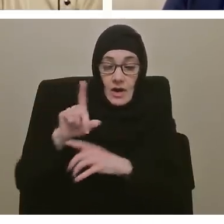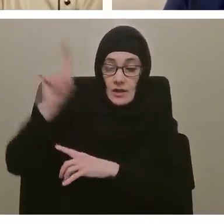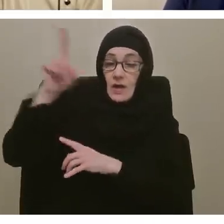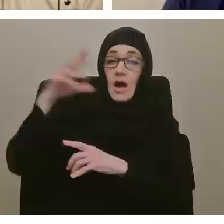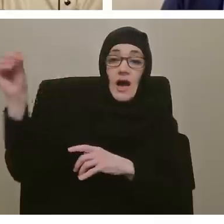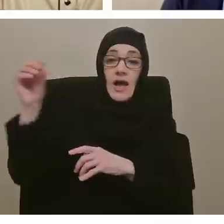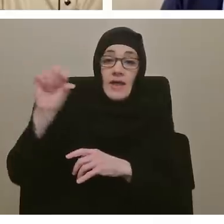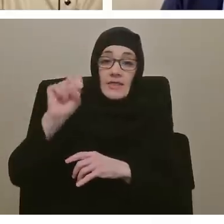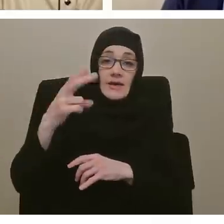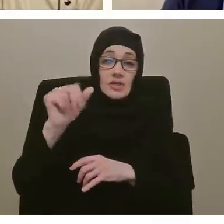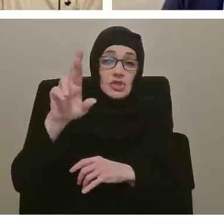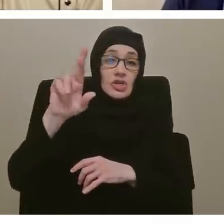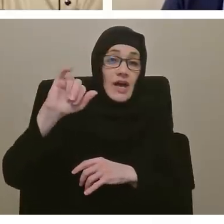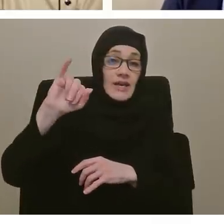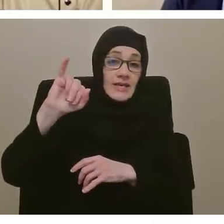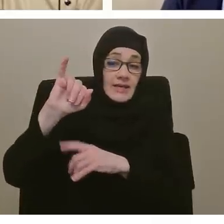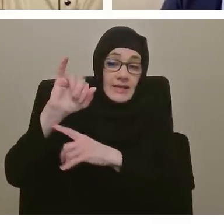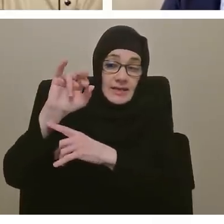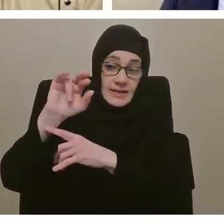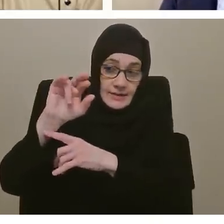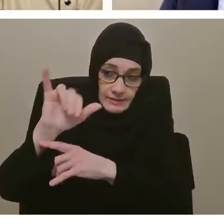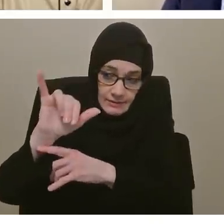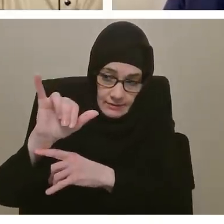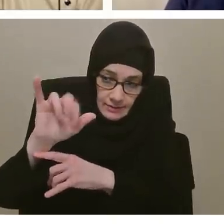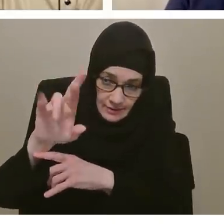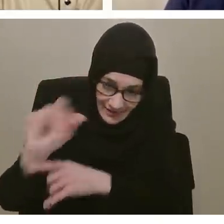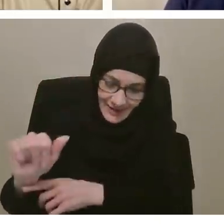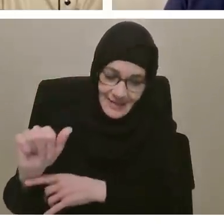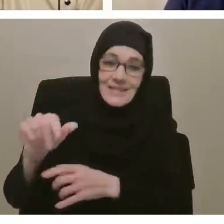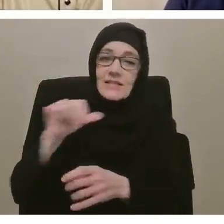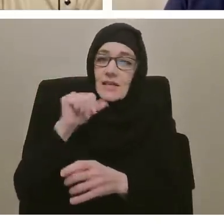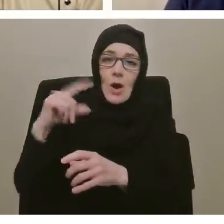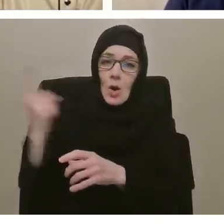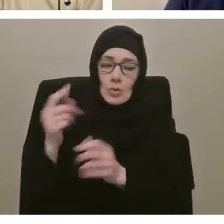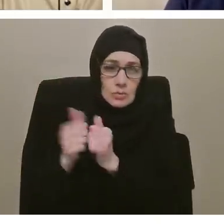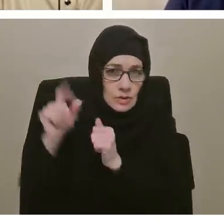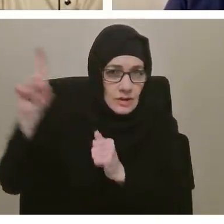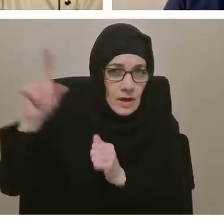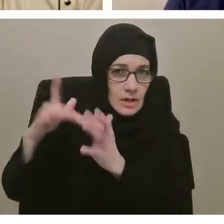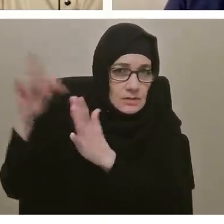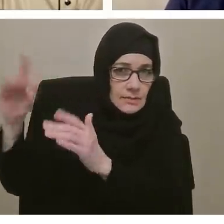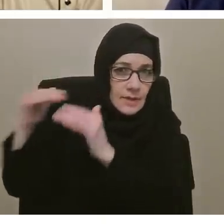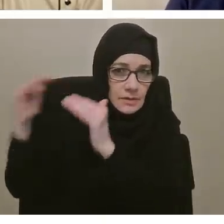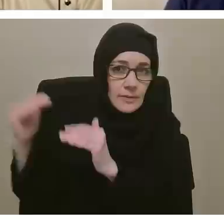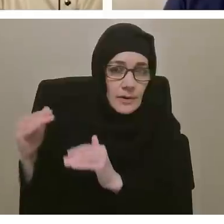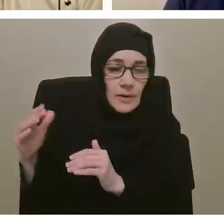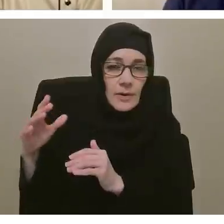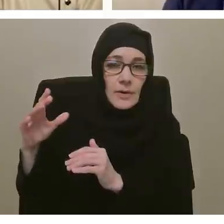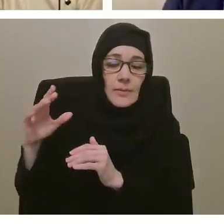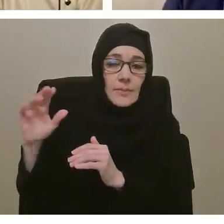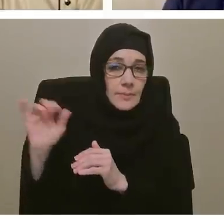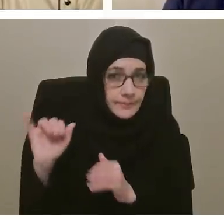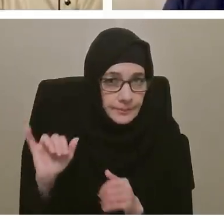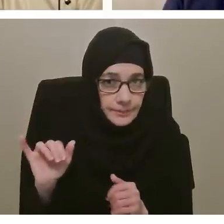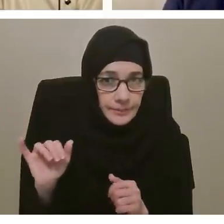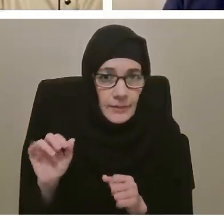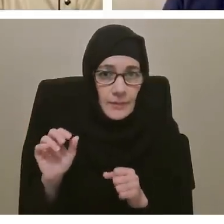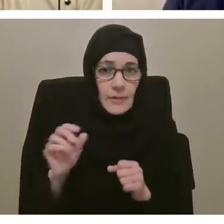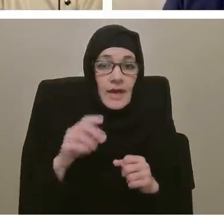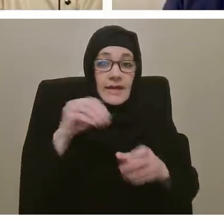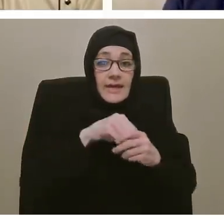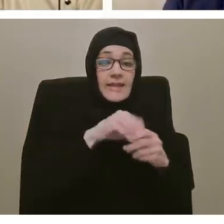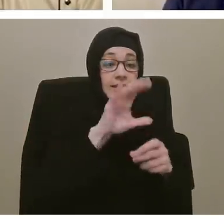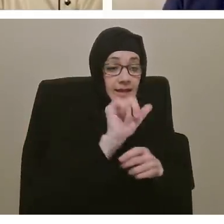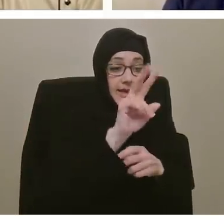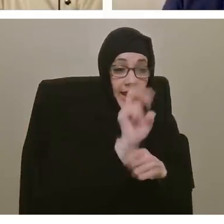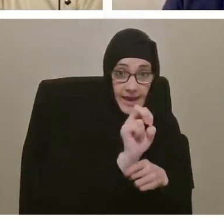sallallahu alayhi wa sallam. But he was always a muwahhid, as Sheikh Yasir said, kana yatahannath fi, you know, in the cave. He would always call to Allah